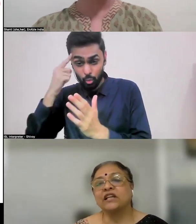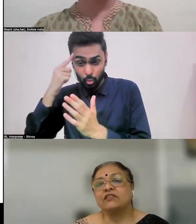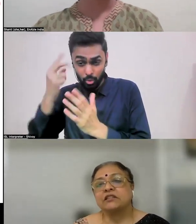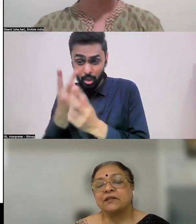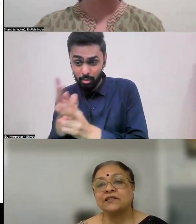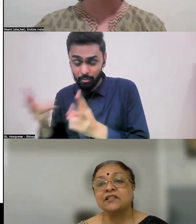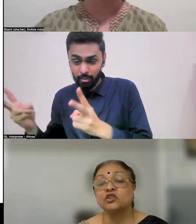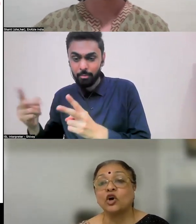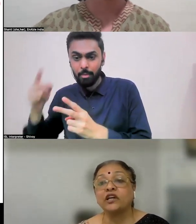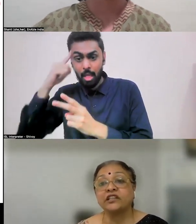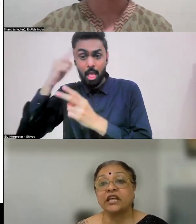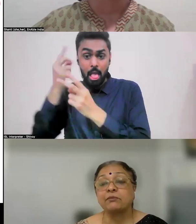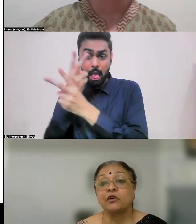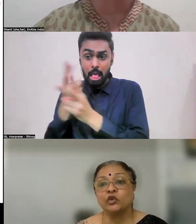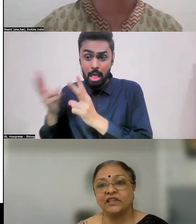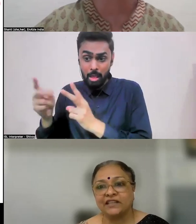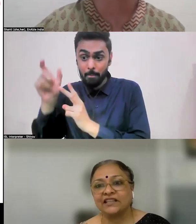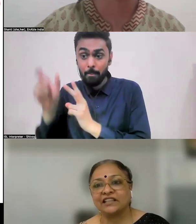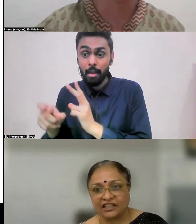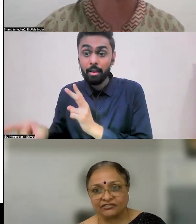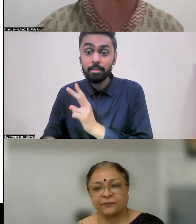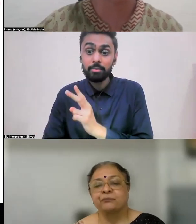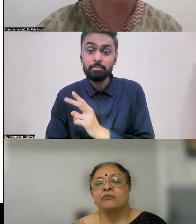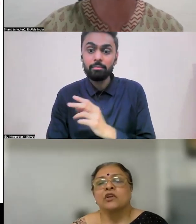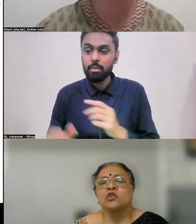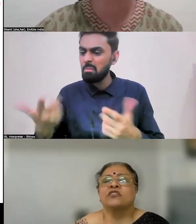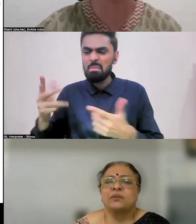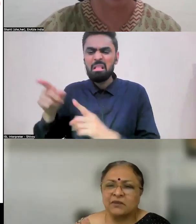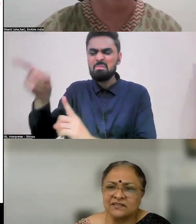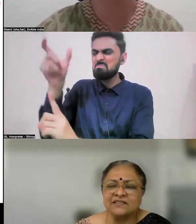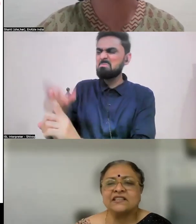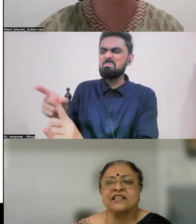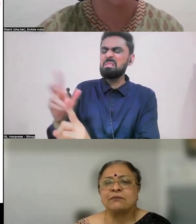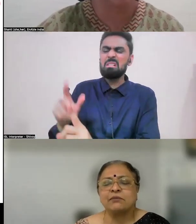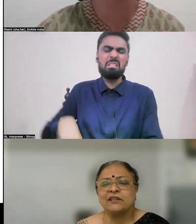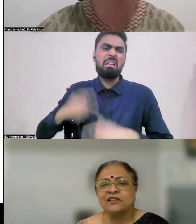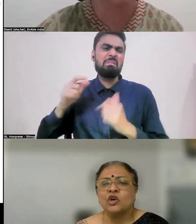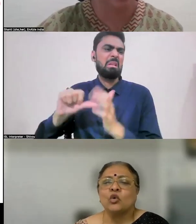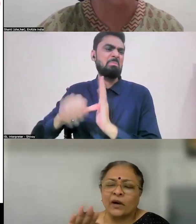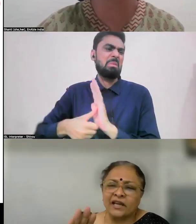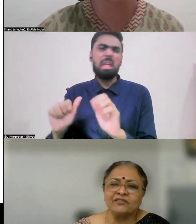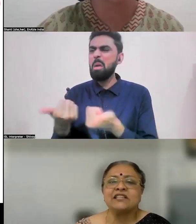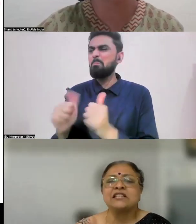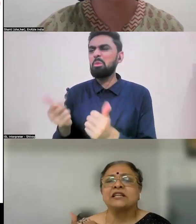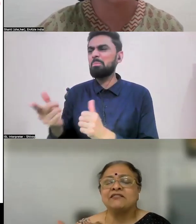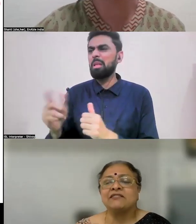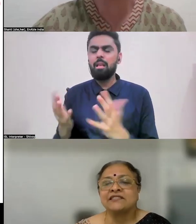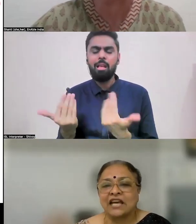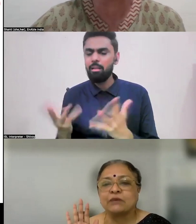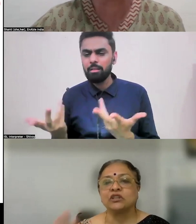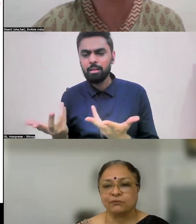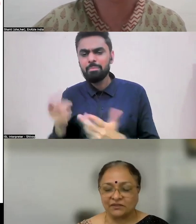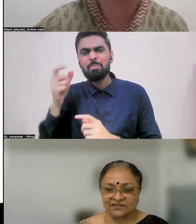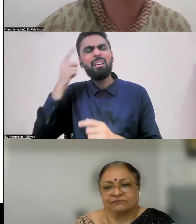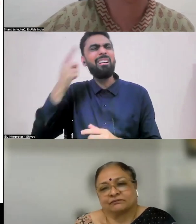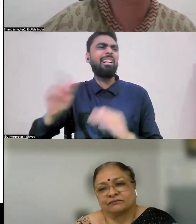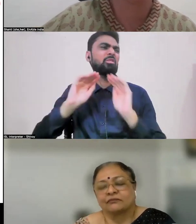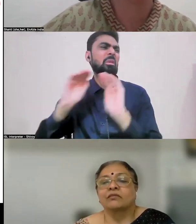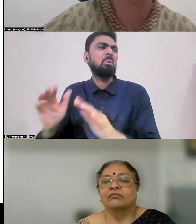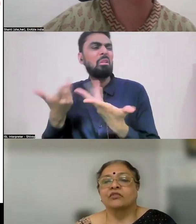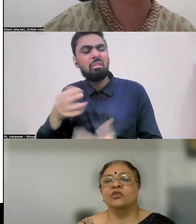the neurodiverse person is not capable of doing anything in life. So if the person is incapable, why even invest time on the